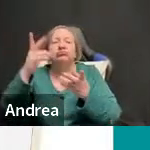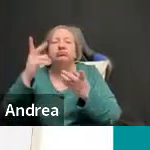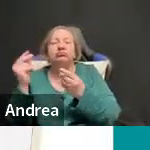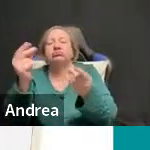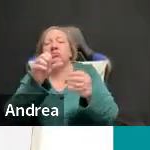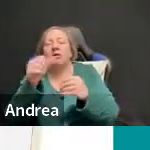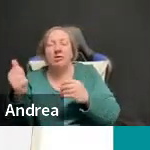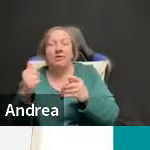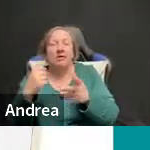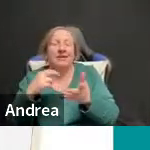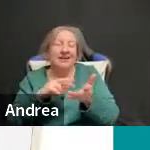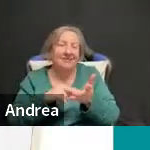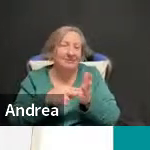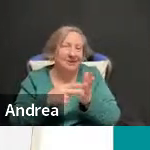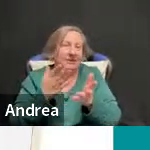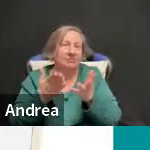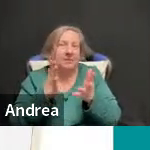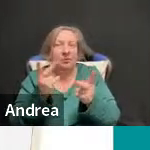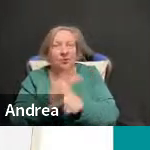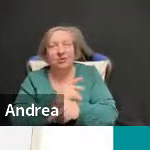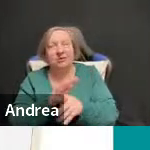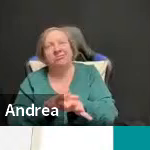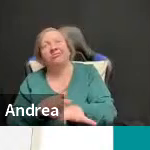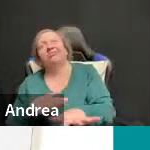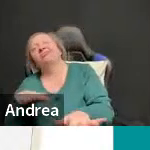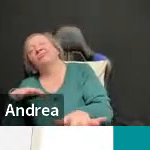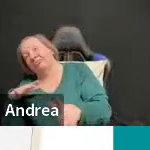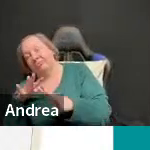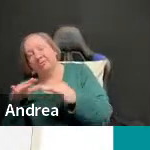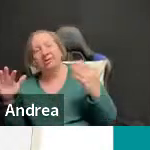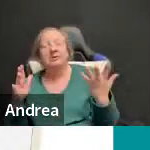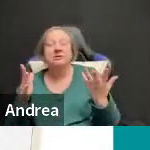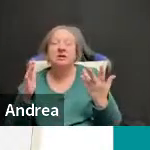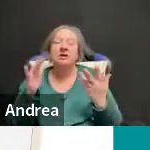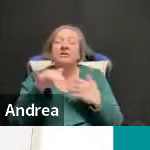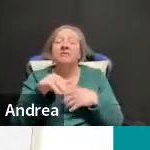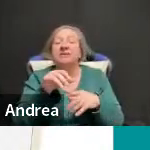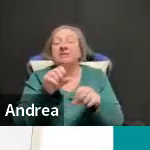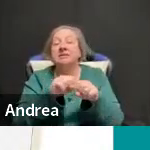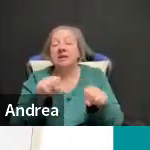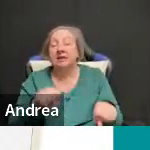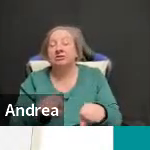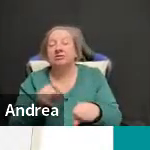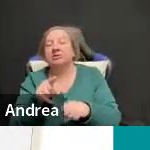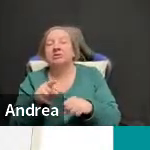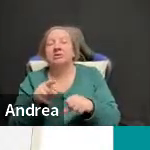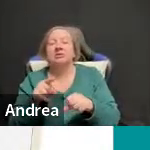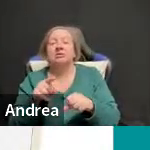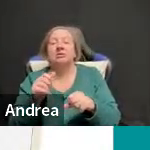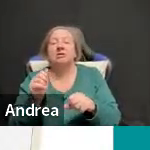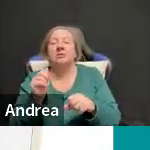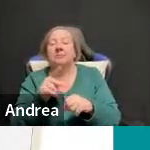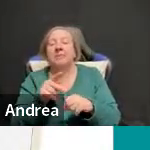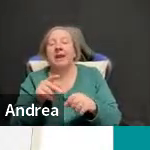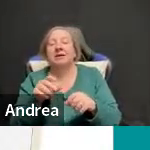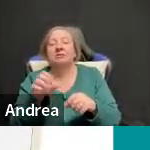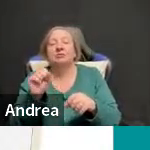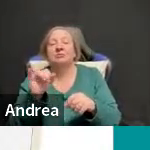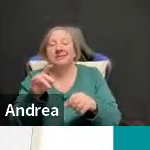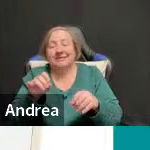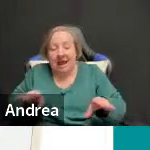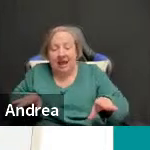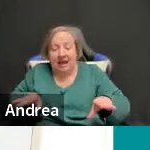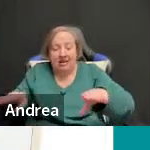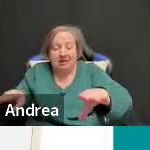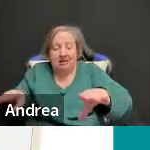up in congestion and so forth. So this station, however, this station again goes back to the side platform. And as you can